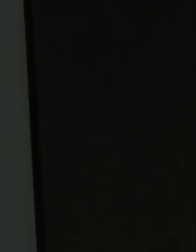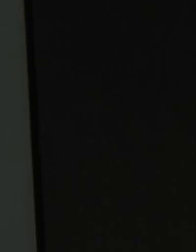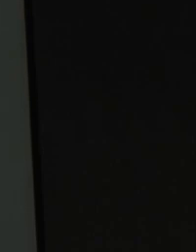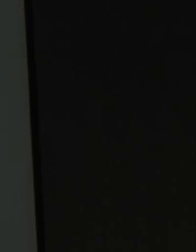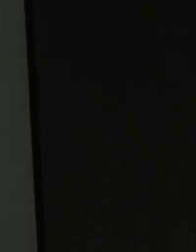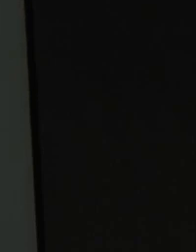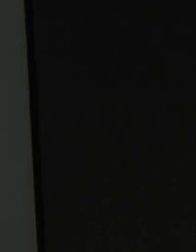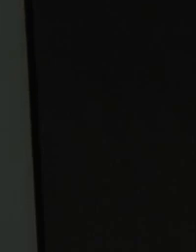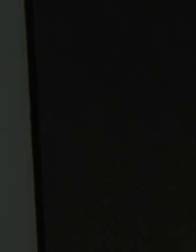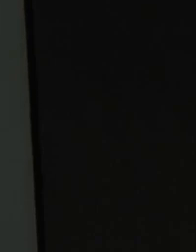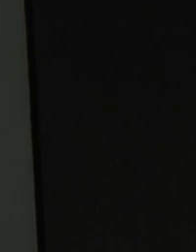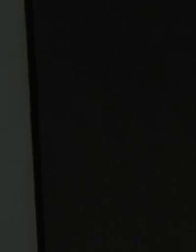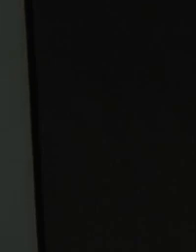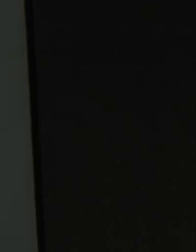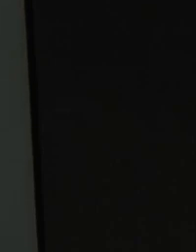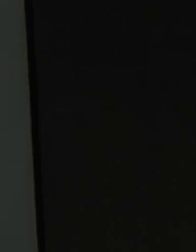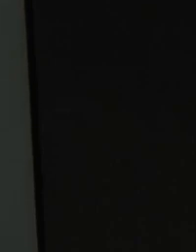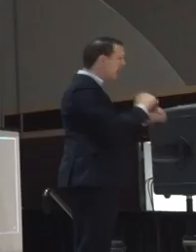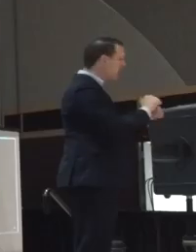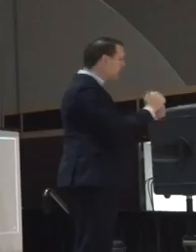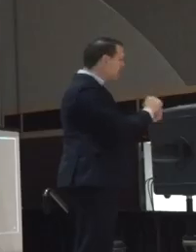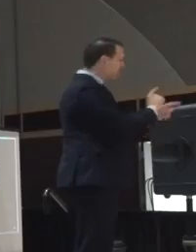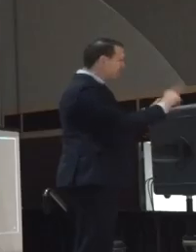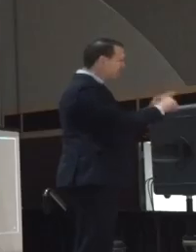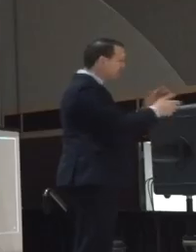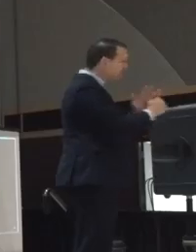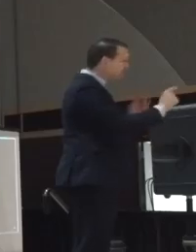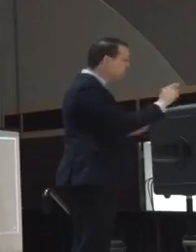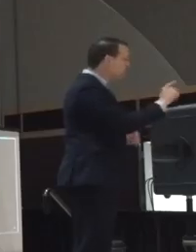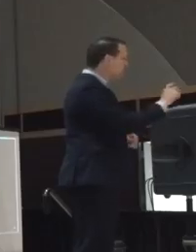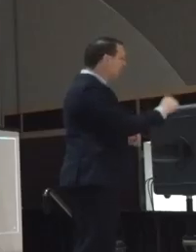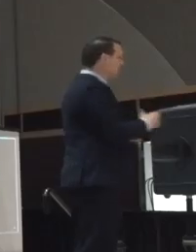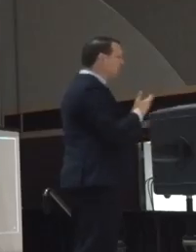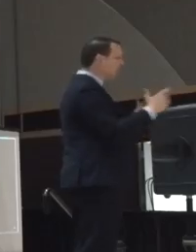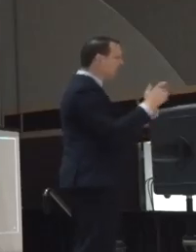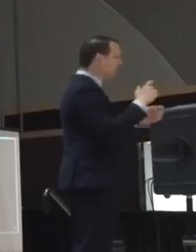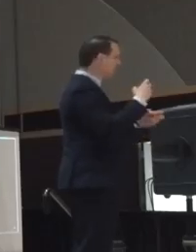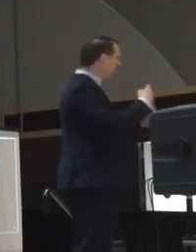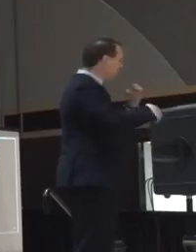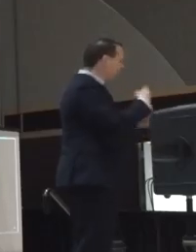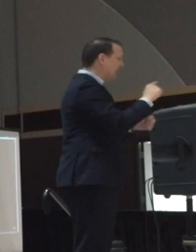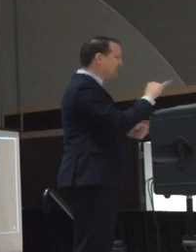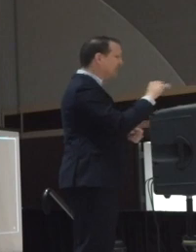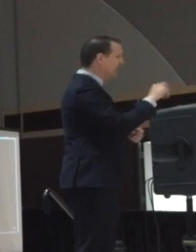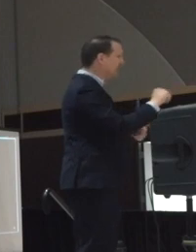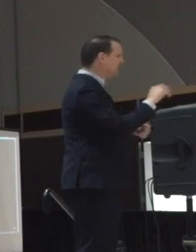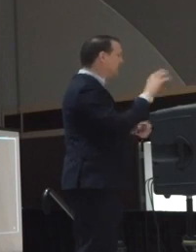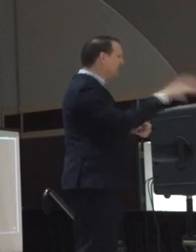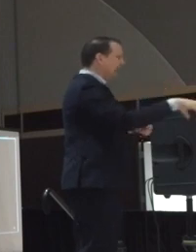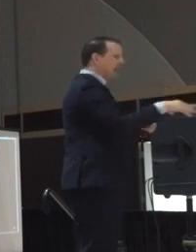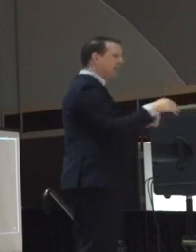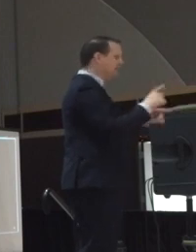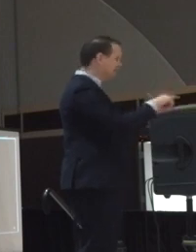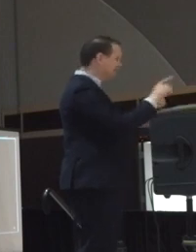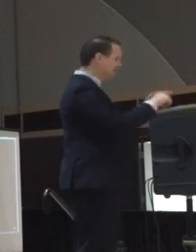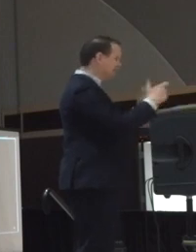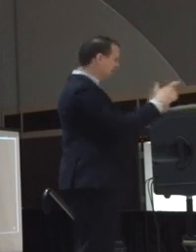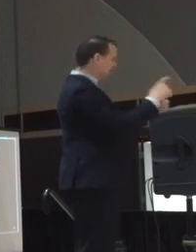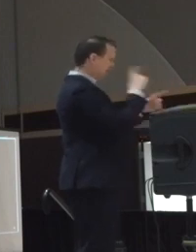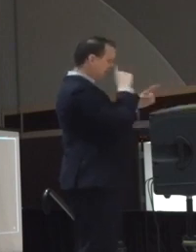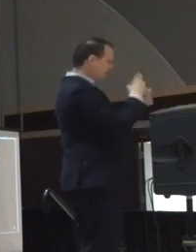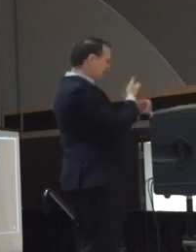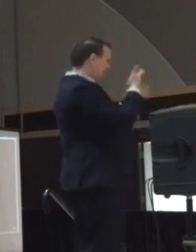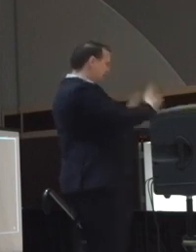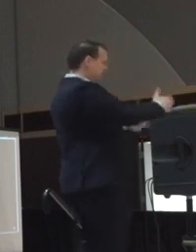stuff. But I've worked with all kinds of skilled trades, big complicated Tyson plants, Cargill plants, big complicated